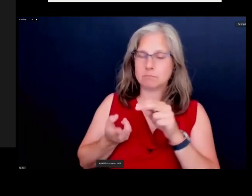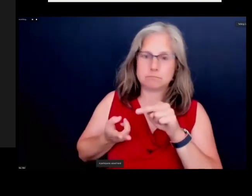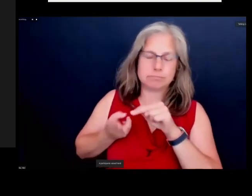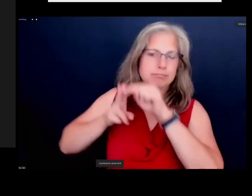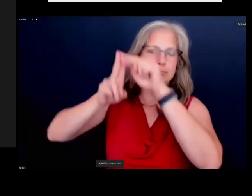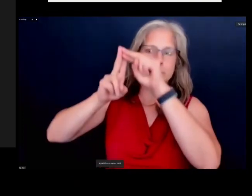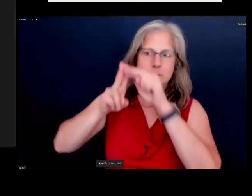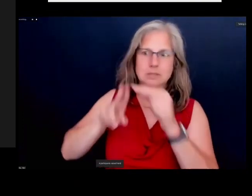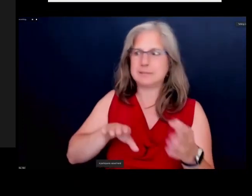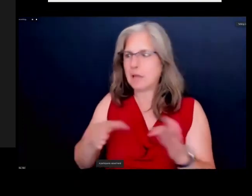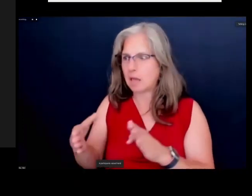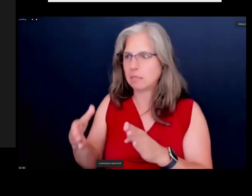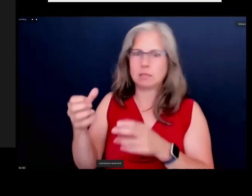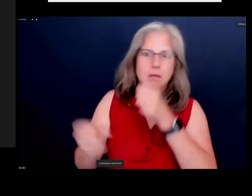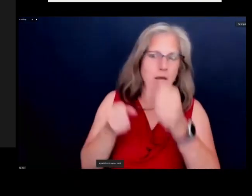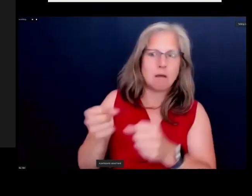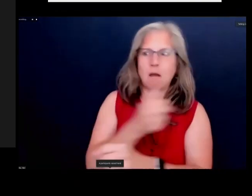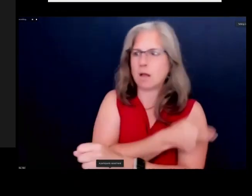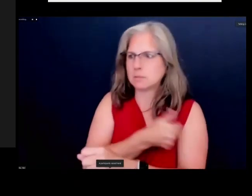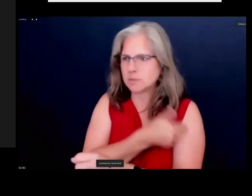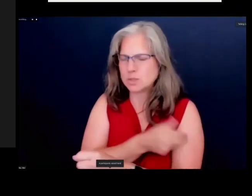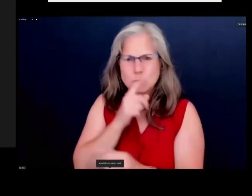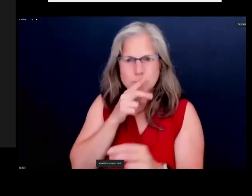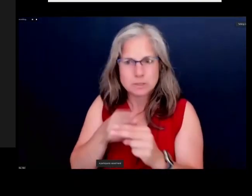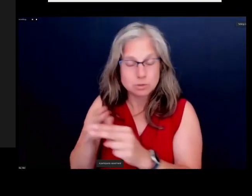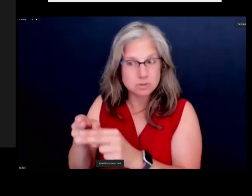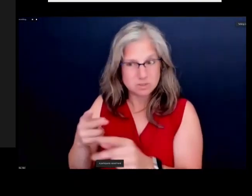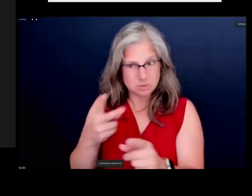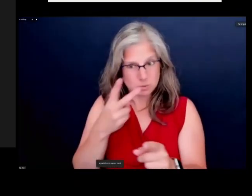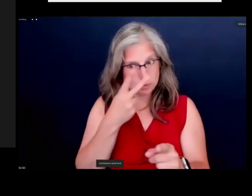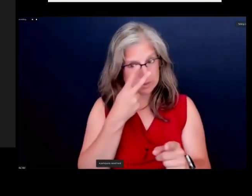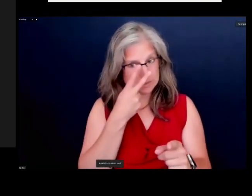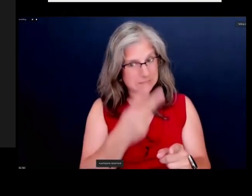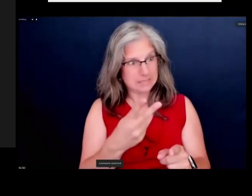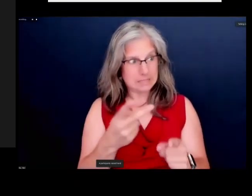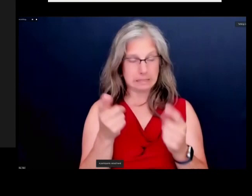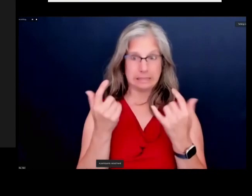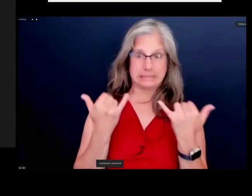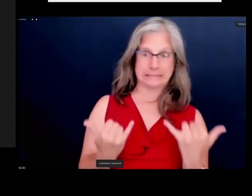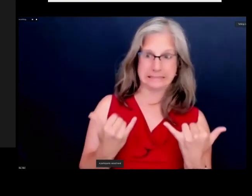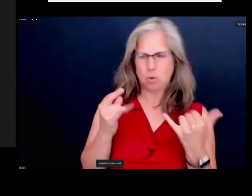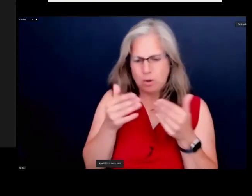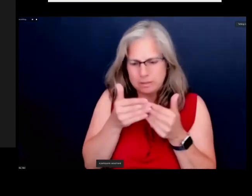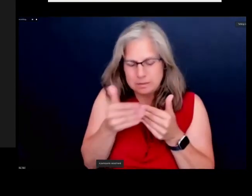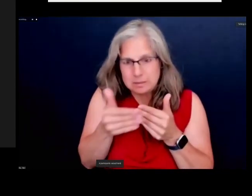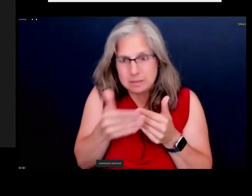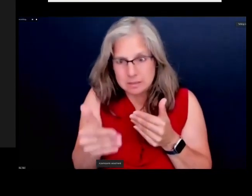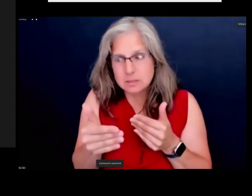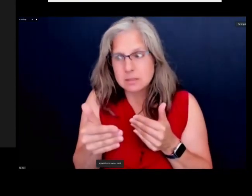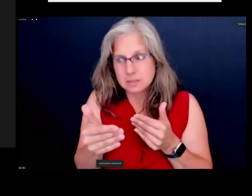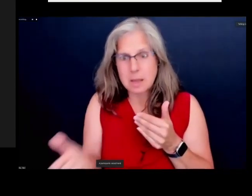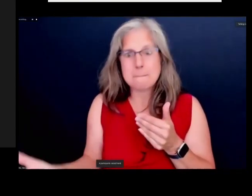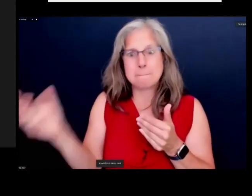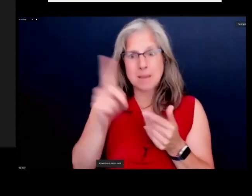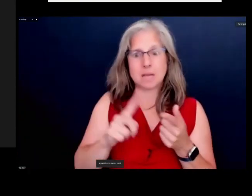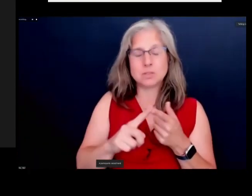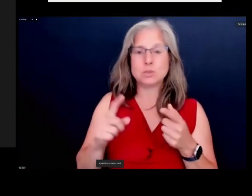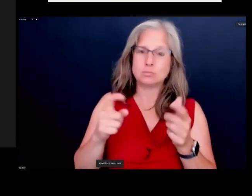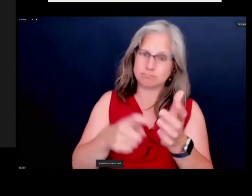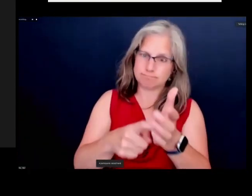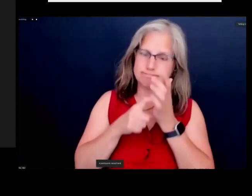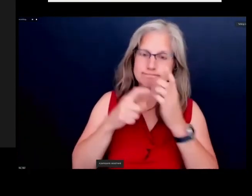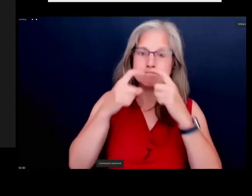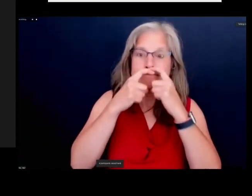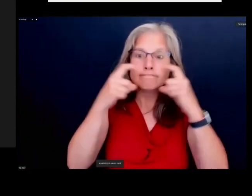spiking cases, deaths, hospitalizations, as you mentioned, do you see a need either immediately or in the near future to resume